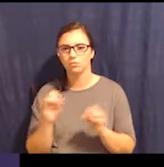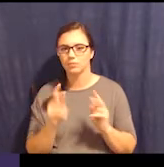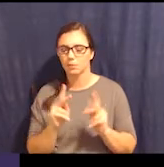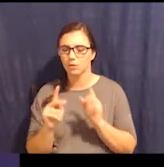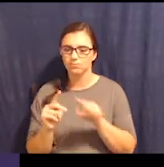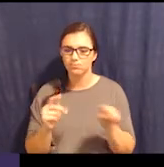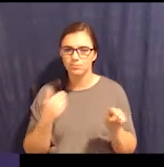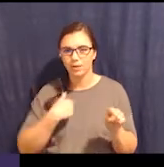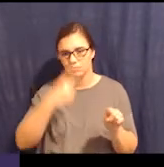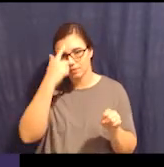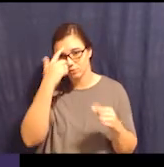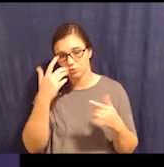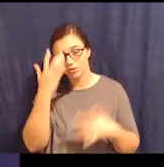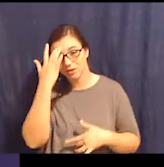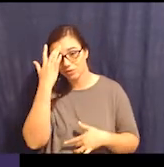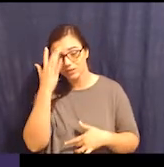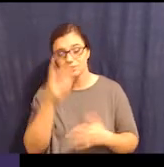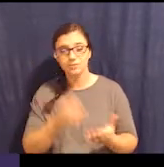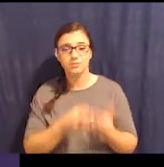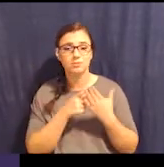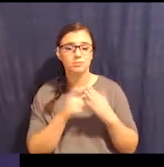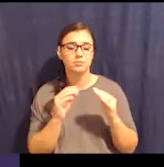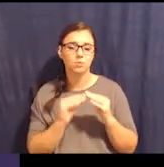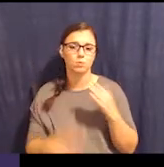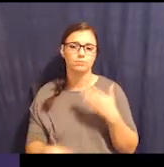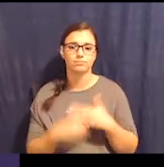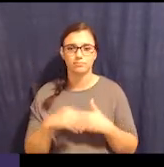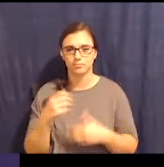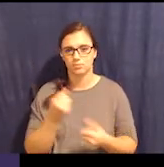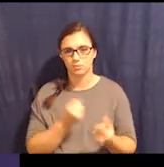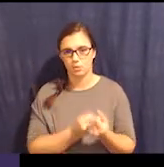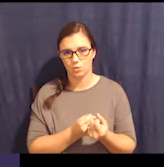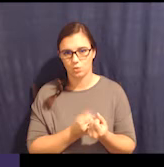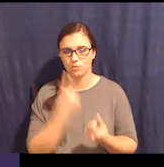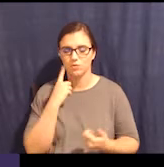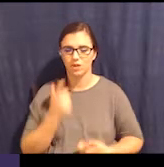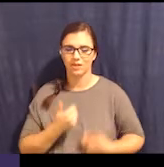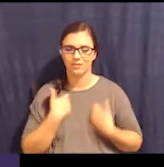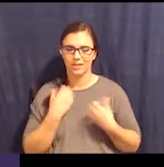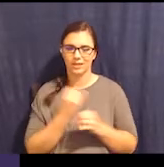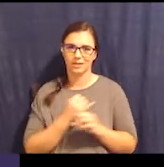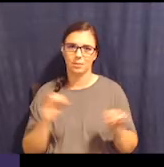supports in order to live as independently as possible. This is not an